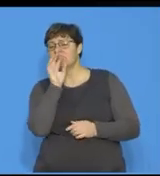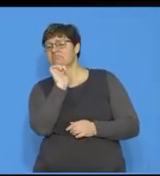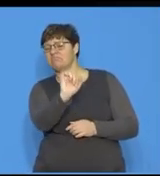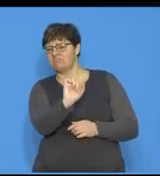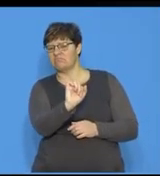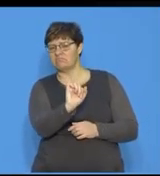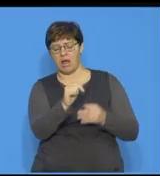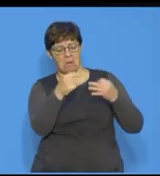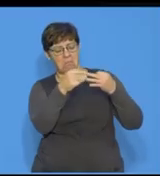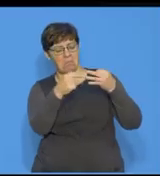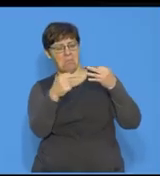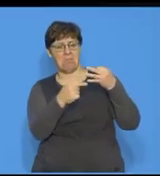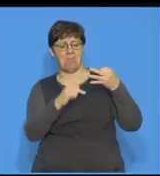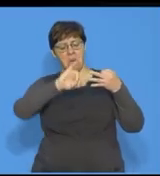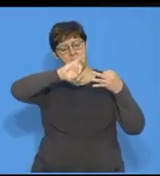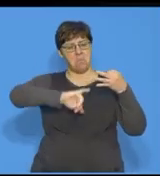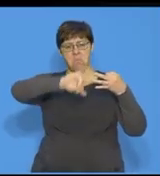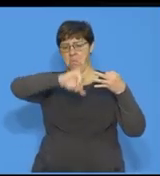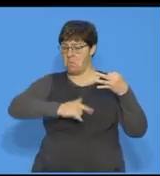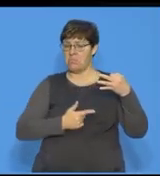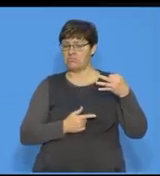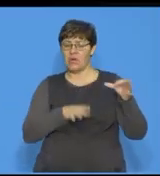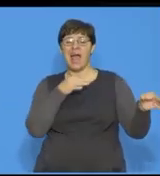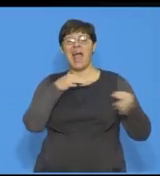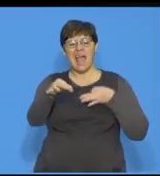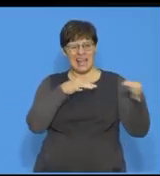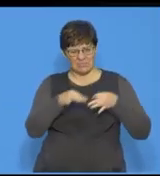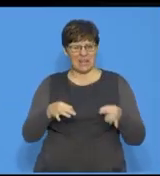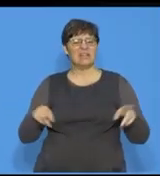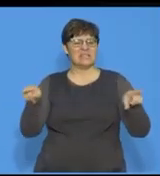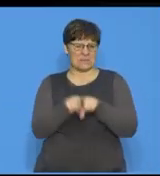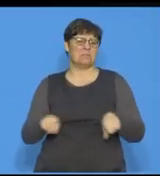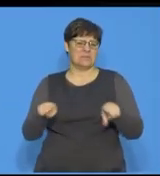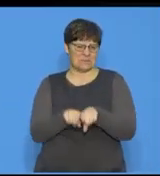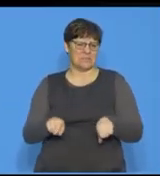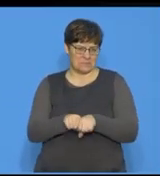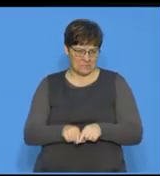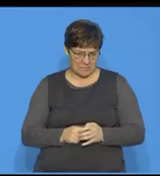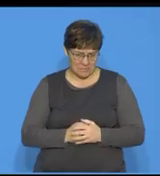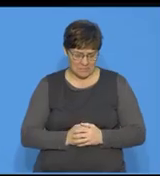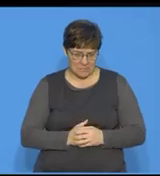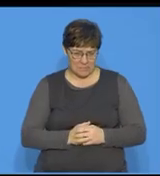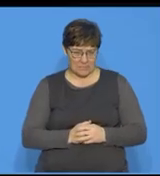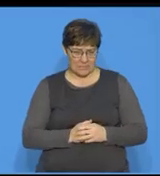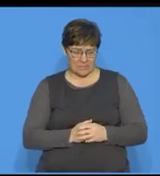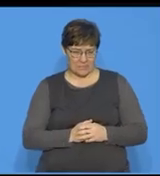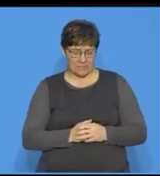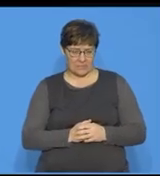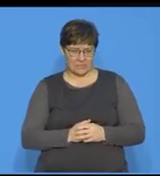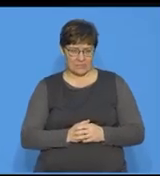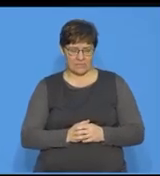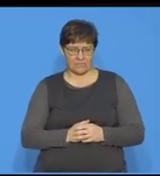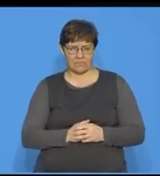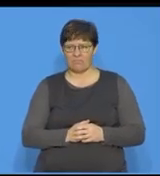your textbooks different terms used to describe exactly the same thing. So